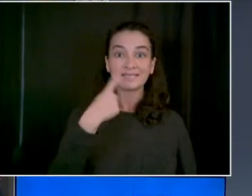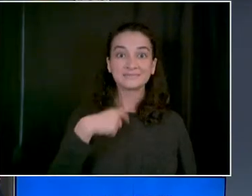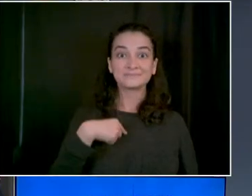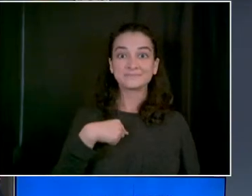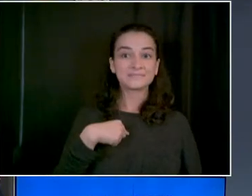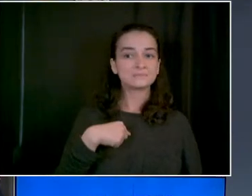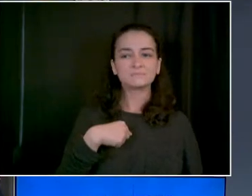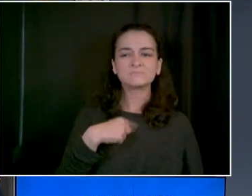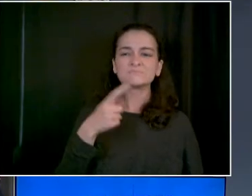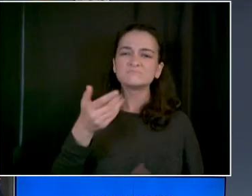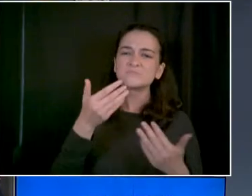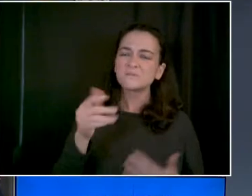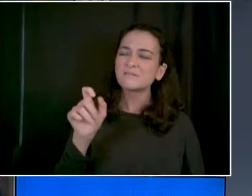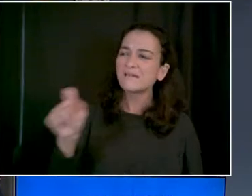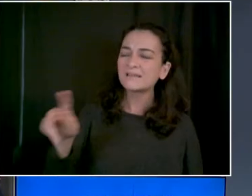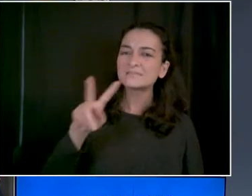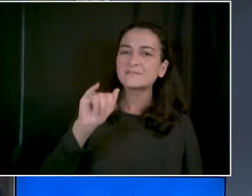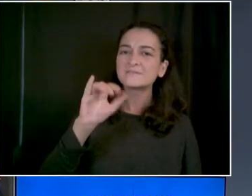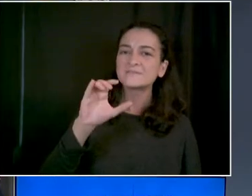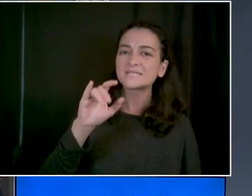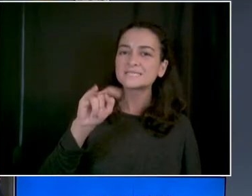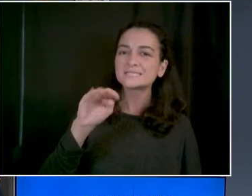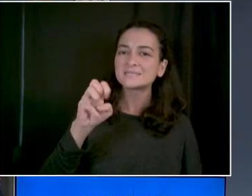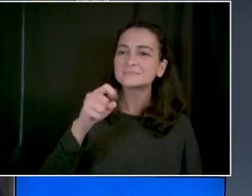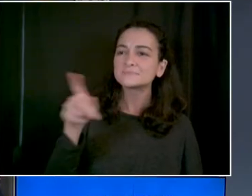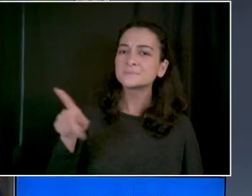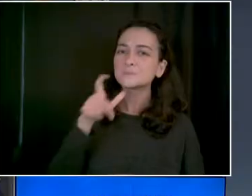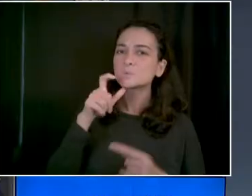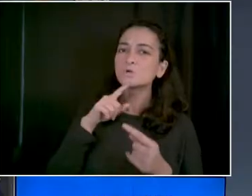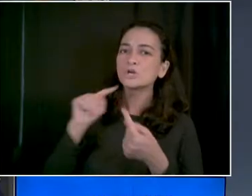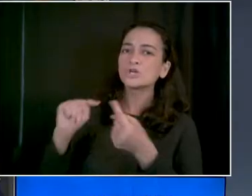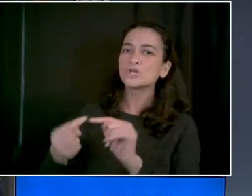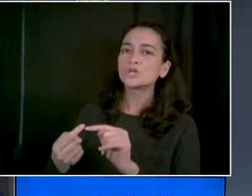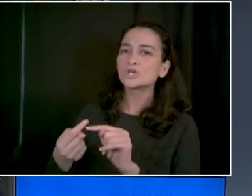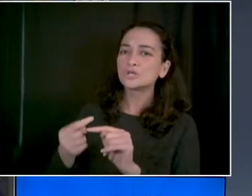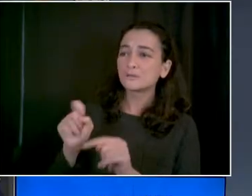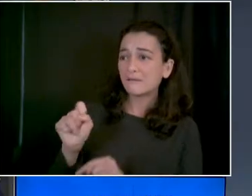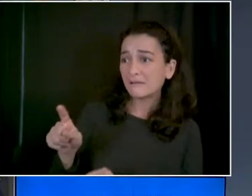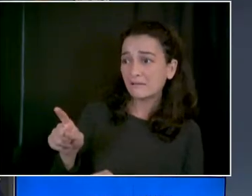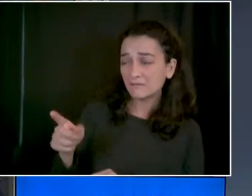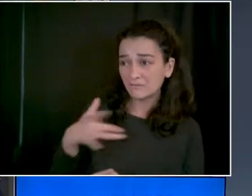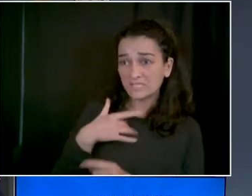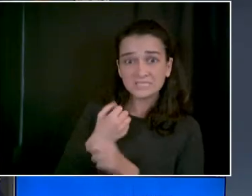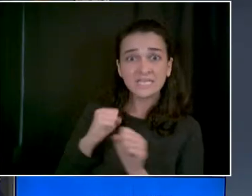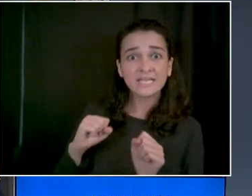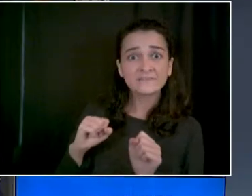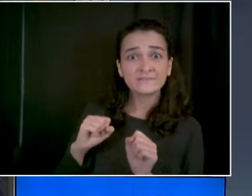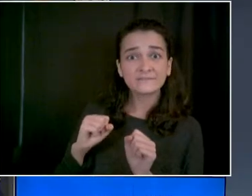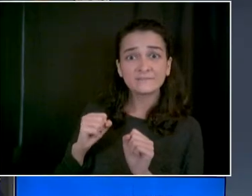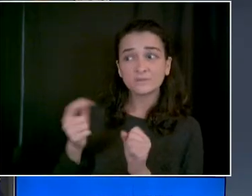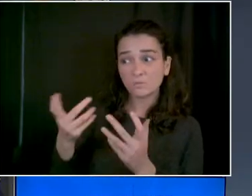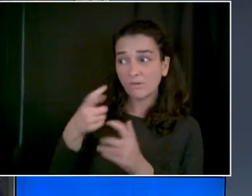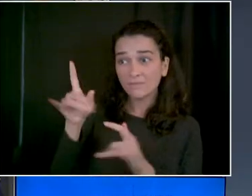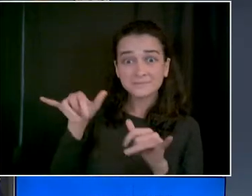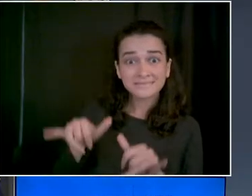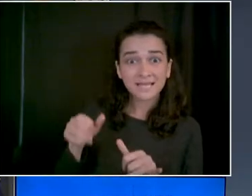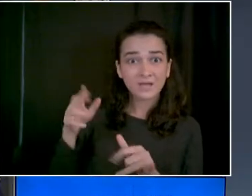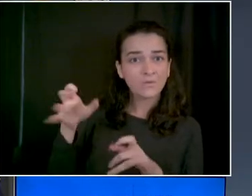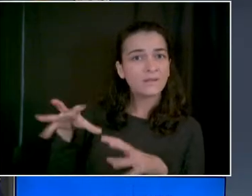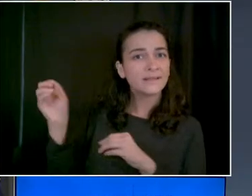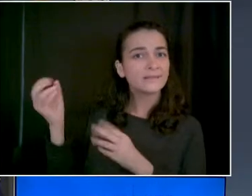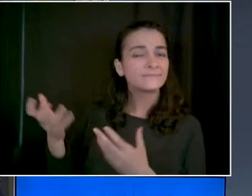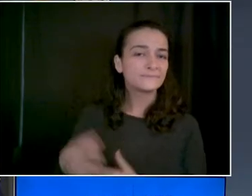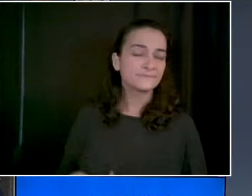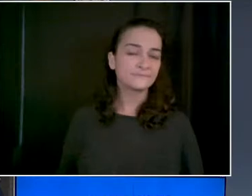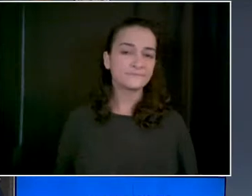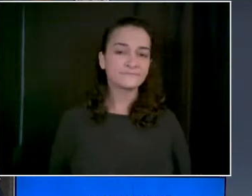tardes. You say that part of this group is from Tren de Aragua organization. How were they